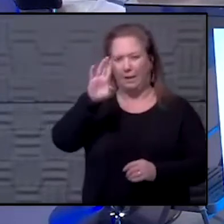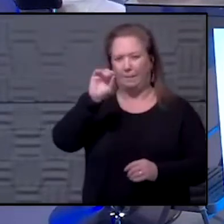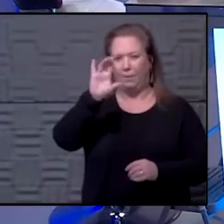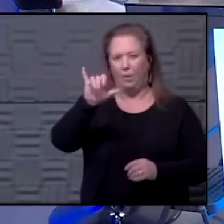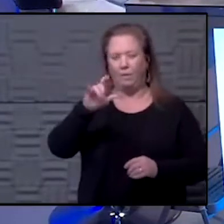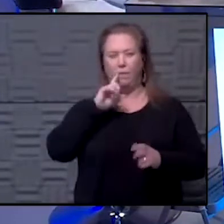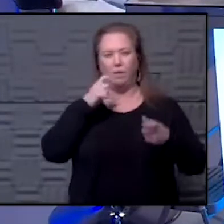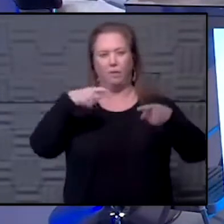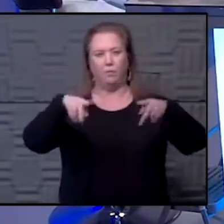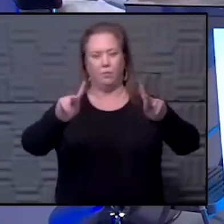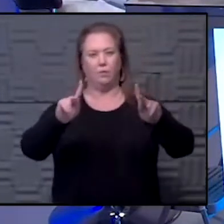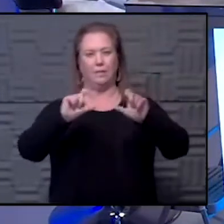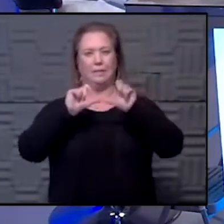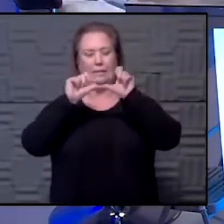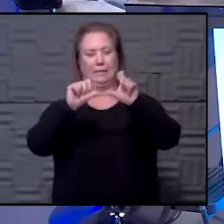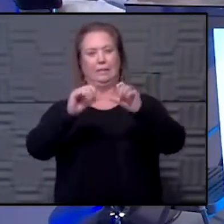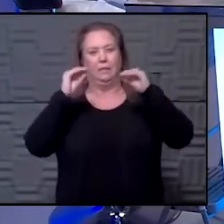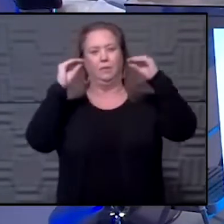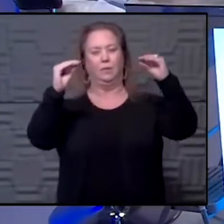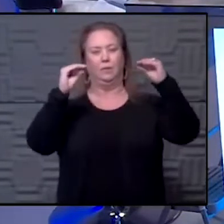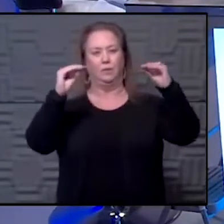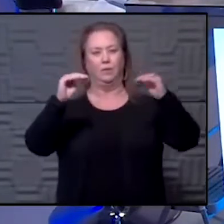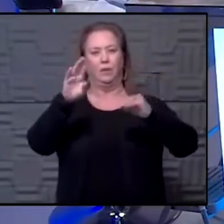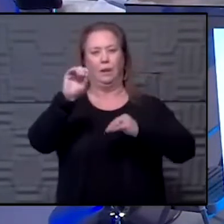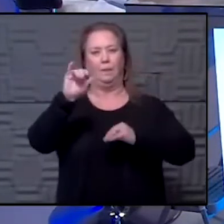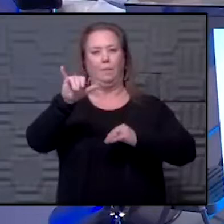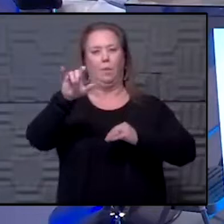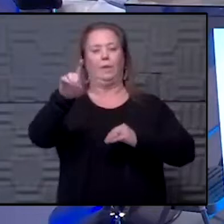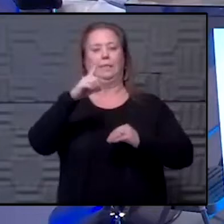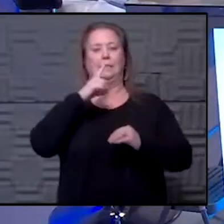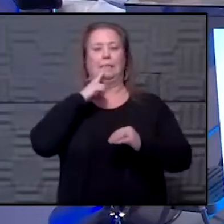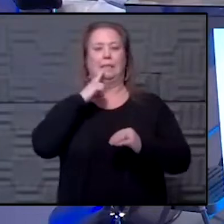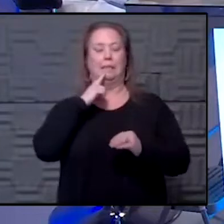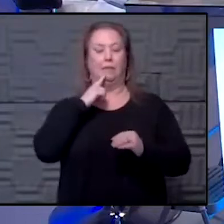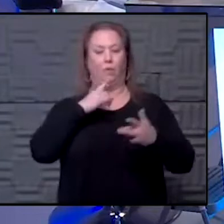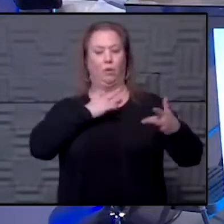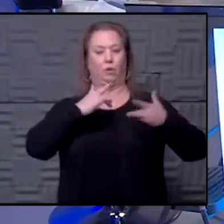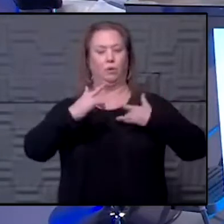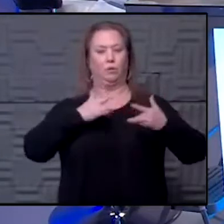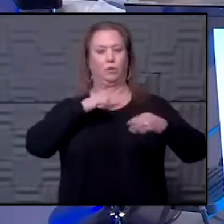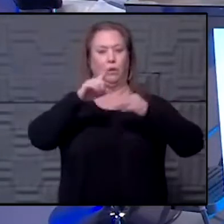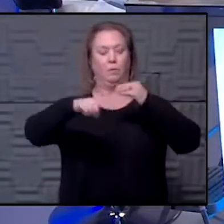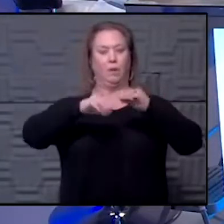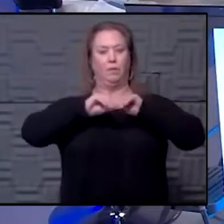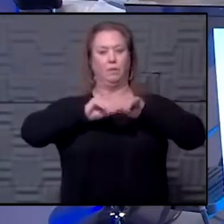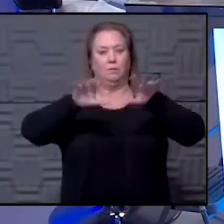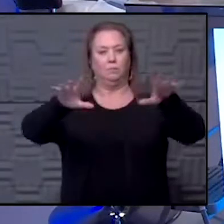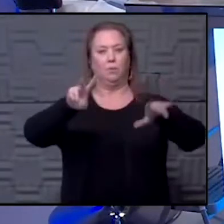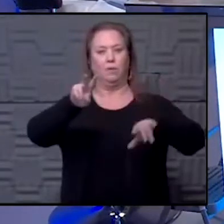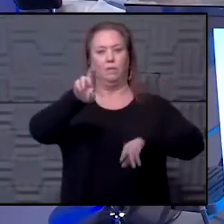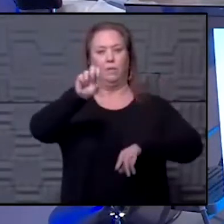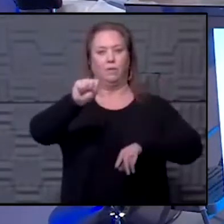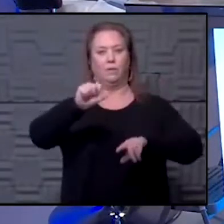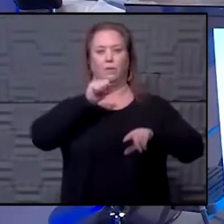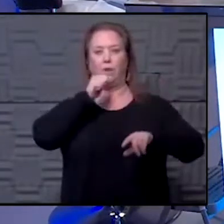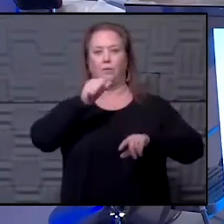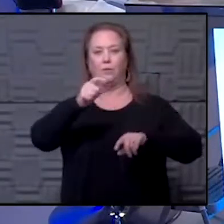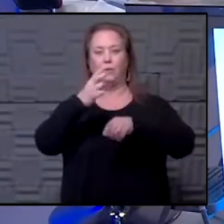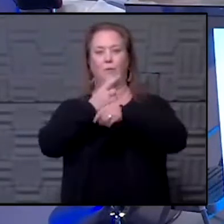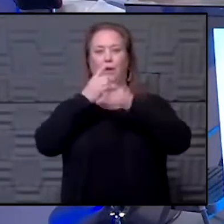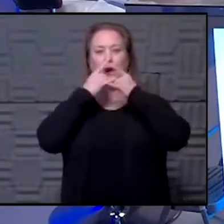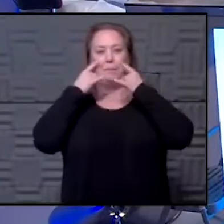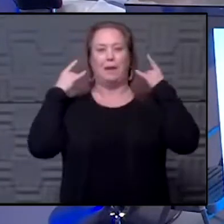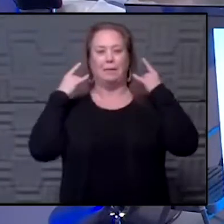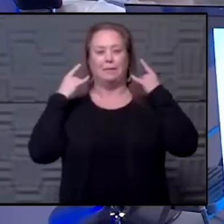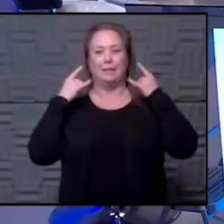for the opportunity for us to continue to teach on this. Boyd writes, if we are so concerned about the spread of the virus, why aren't you wearing a mask? At